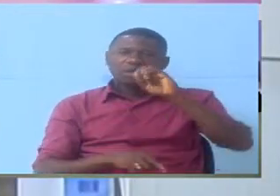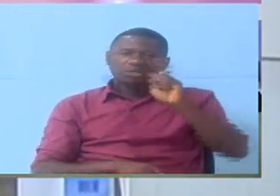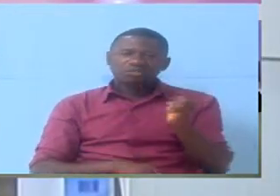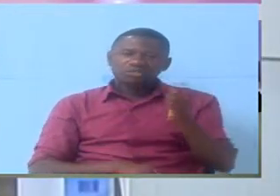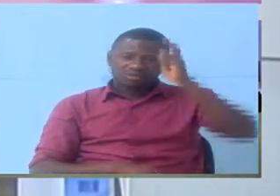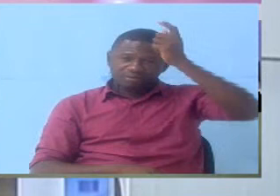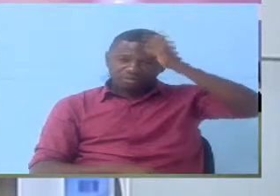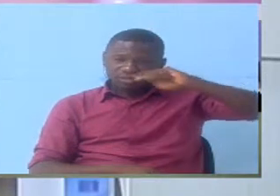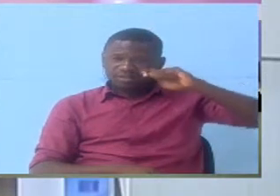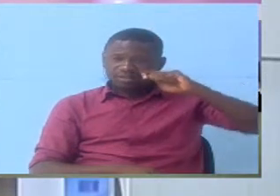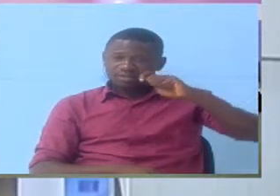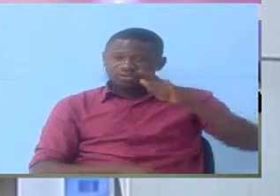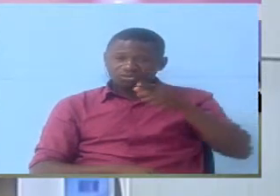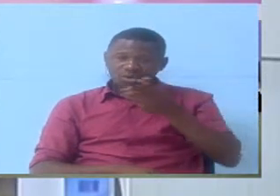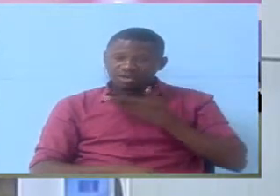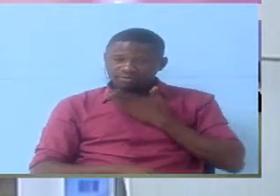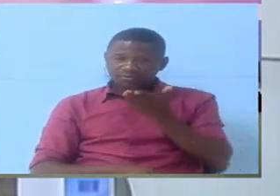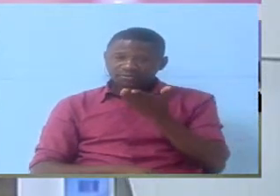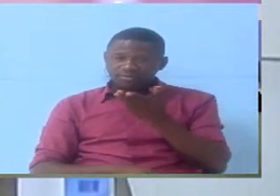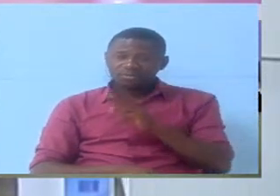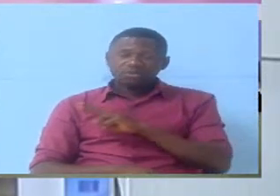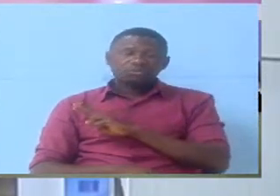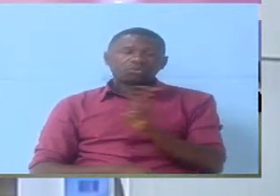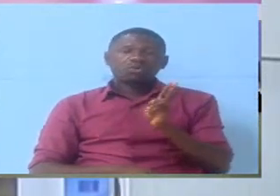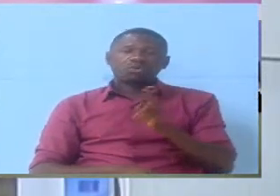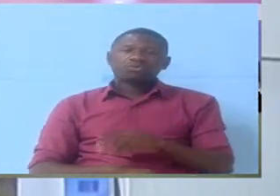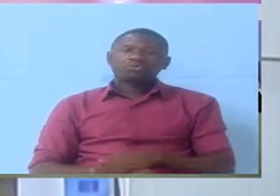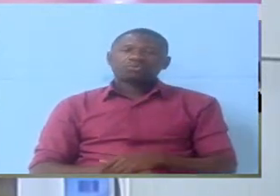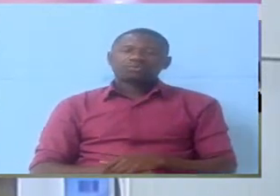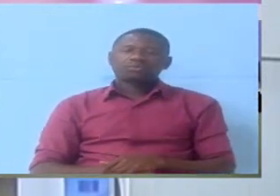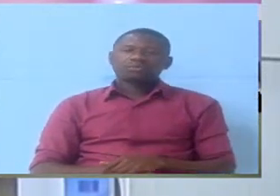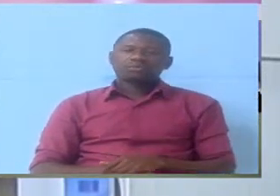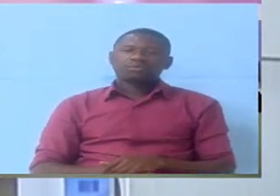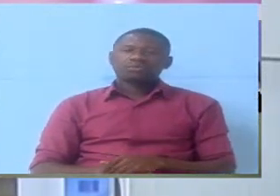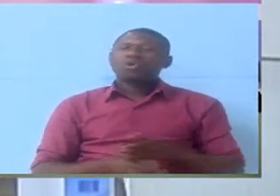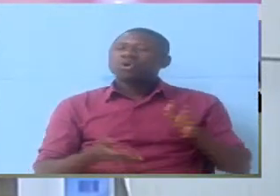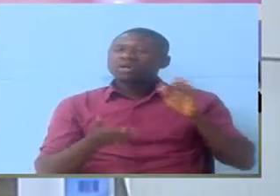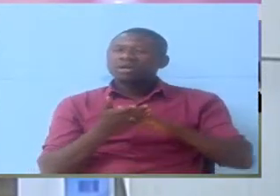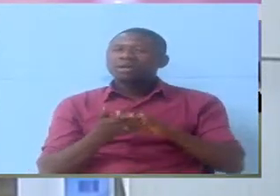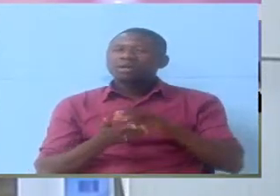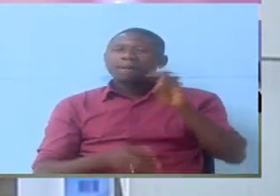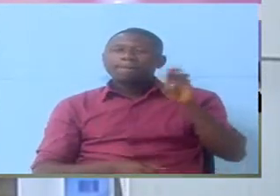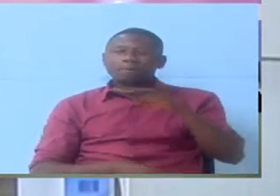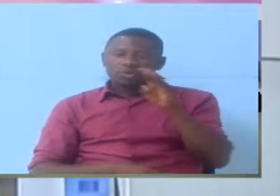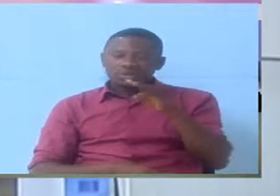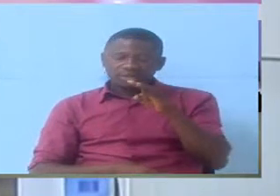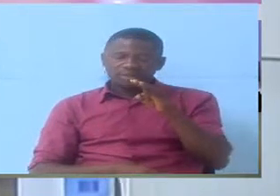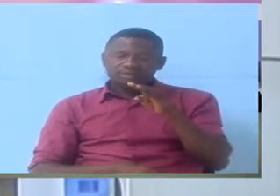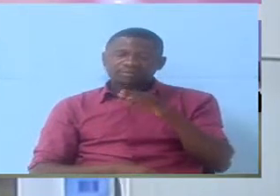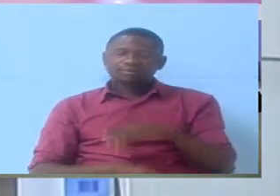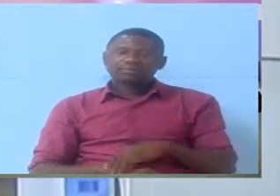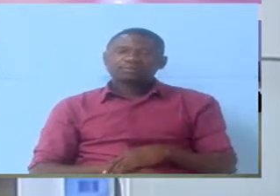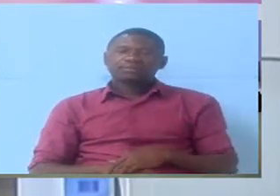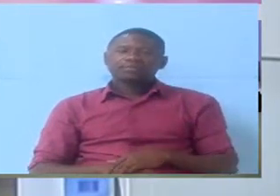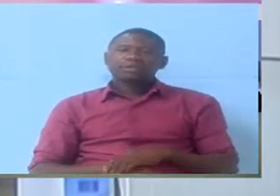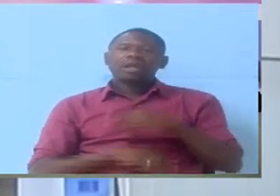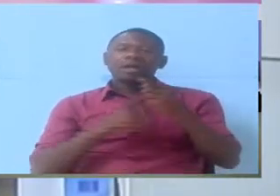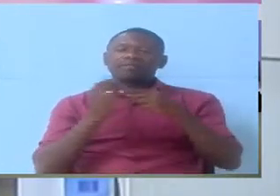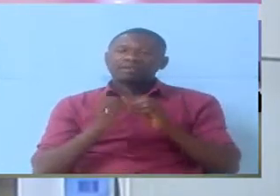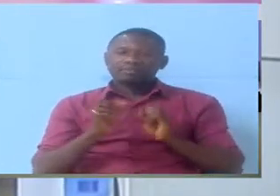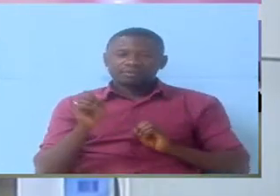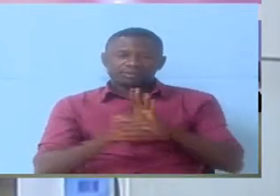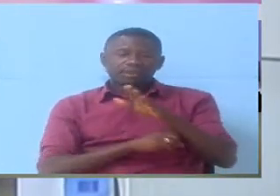Any Council, ning IGP mandiam. So on that Monday, After dispatching my senior